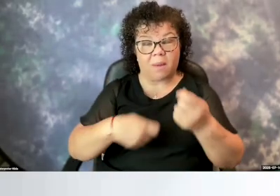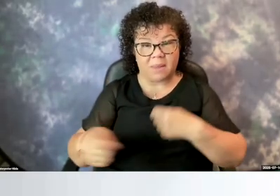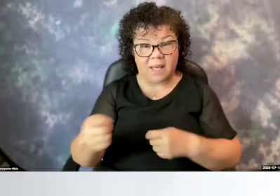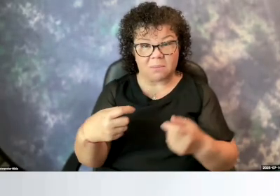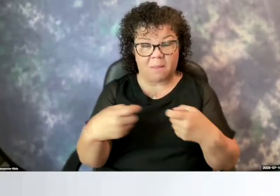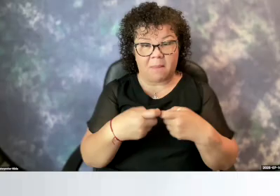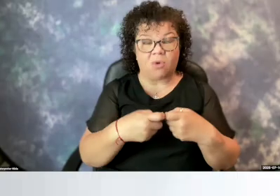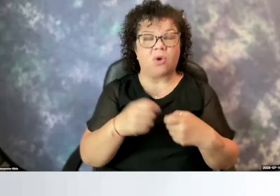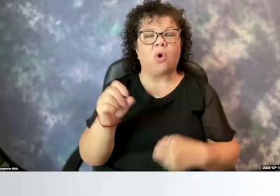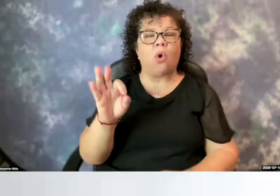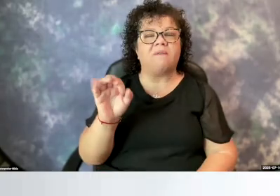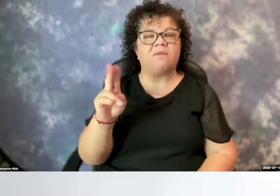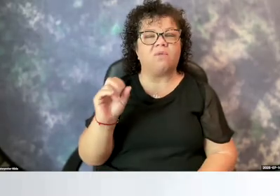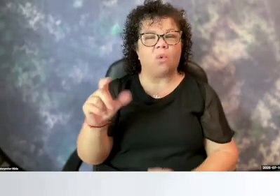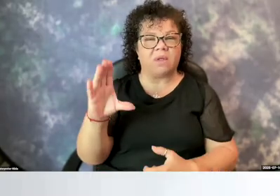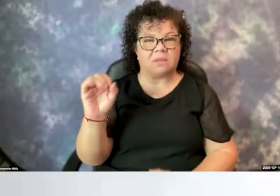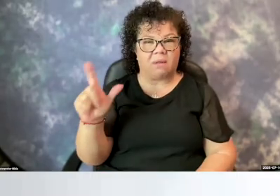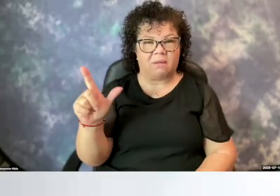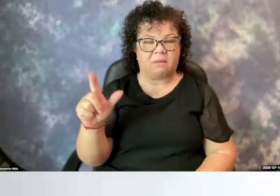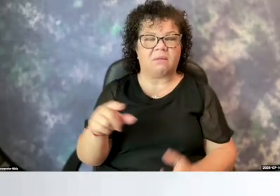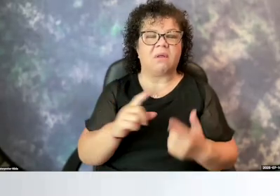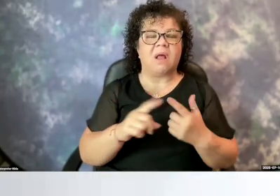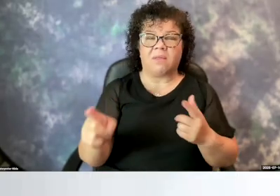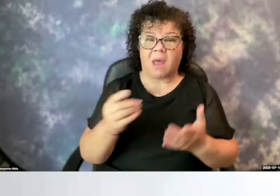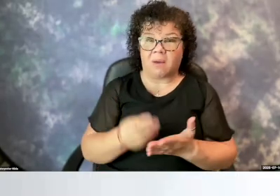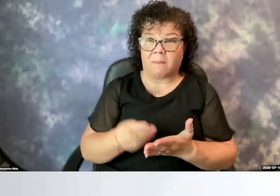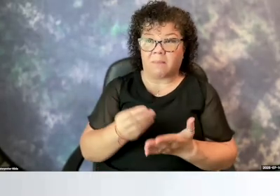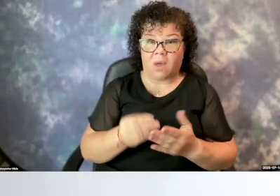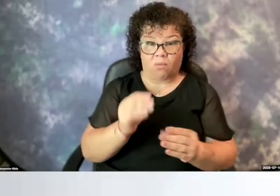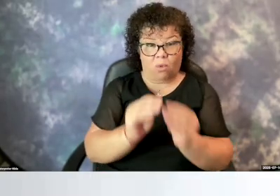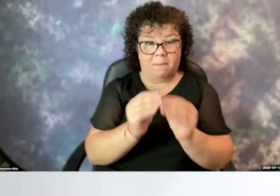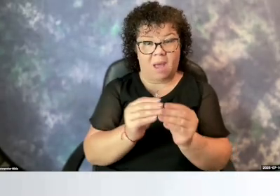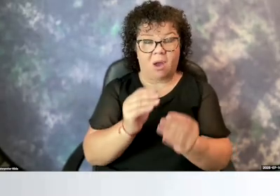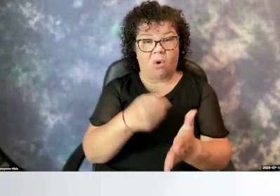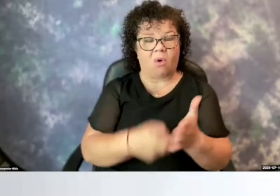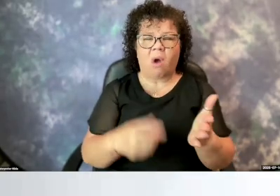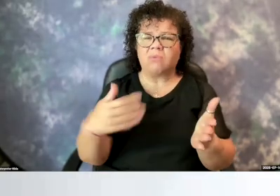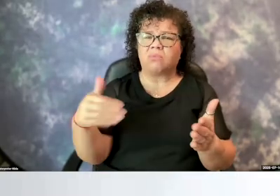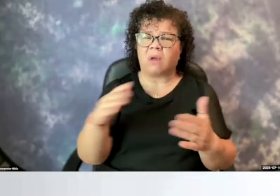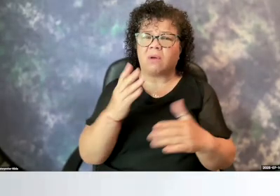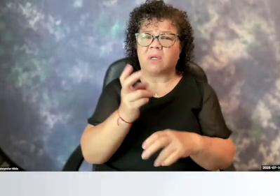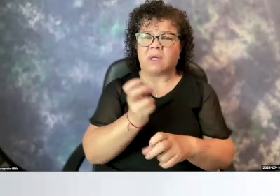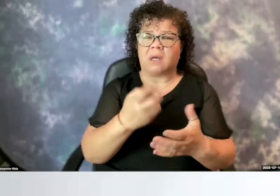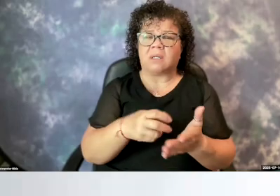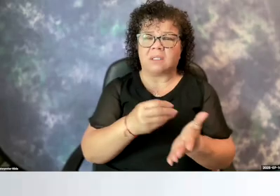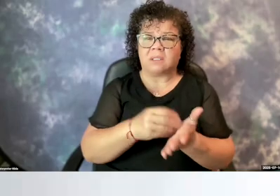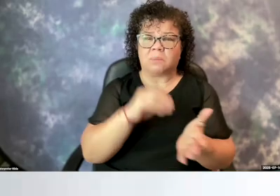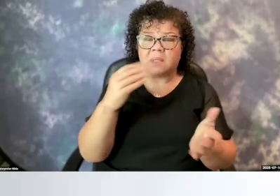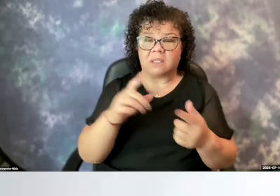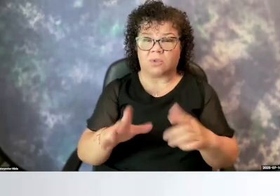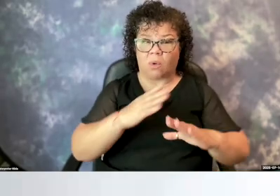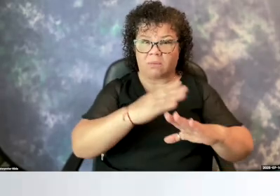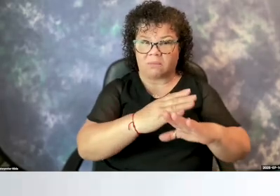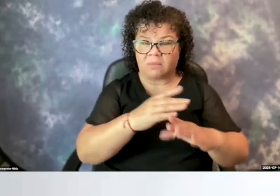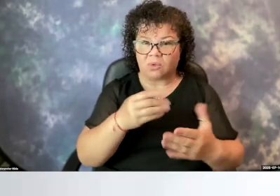or vehicle service contract for the replacement battery or fuel cell components. Repair costs are a significant barrier